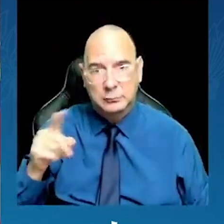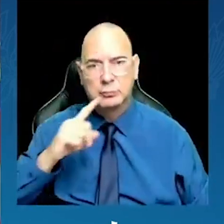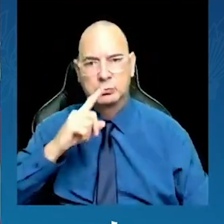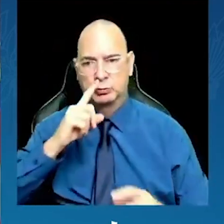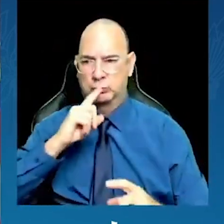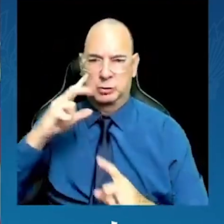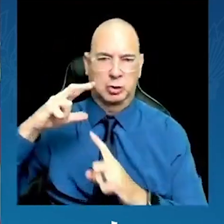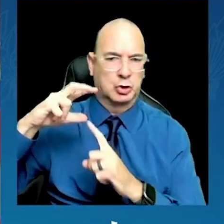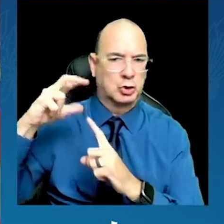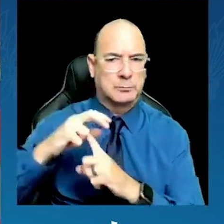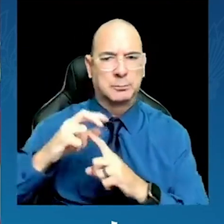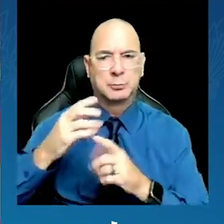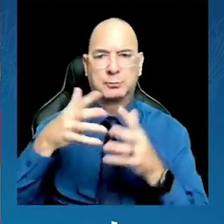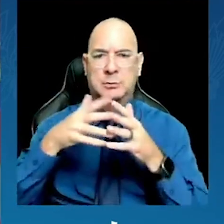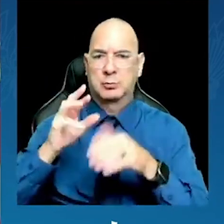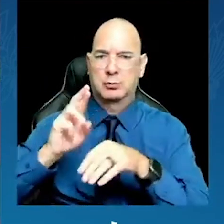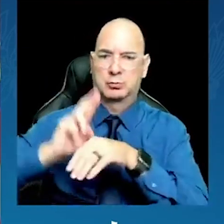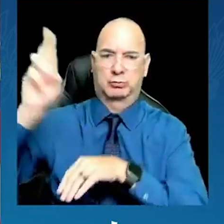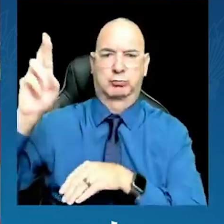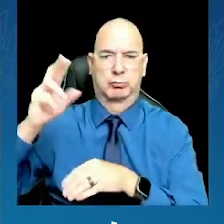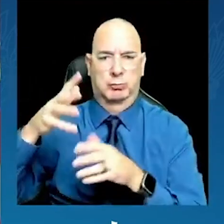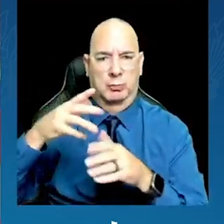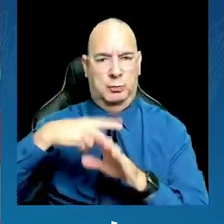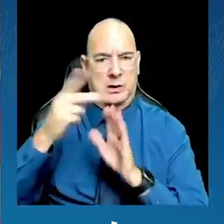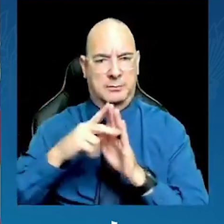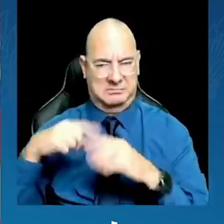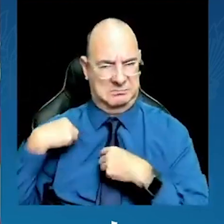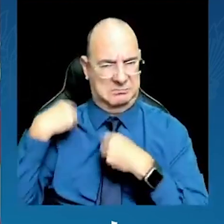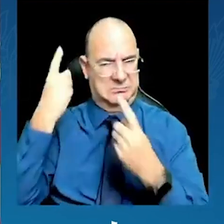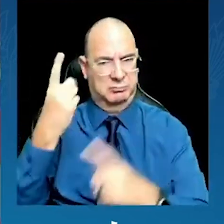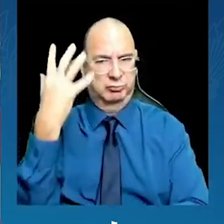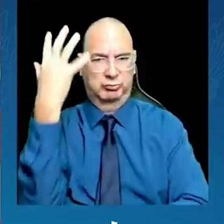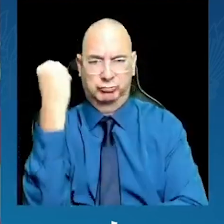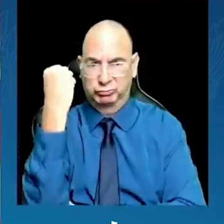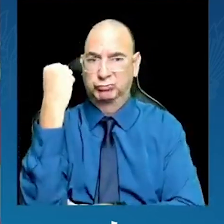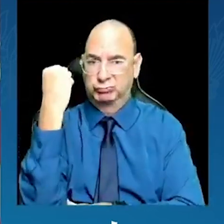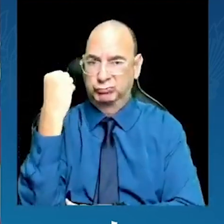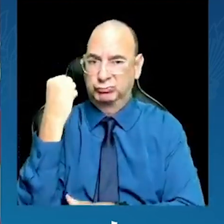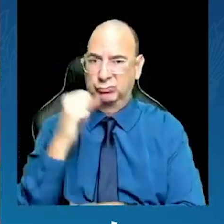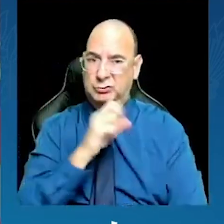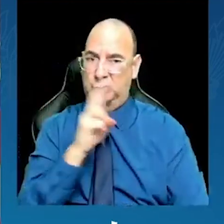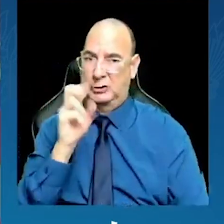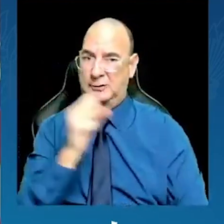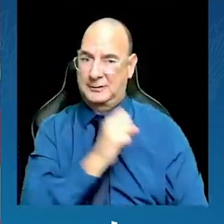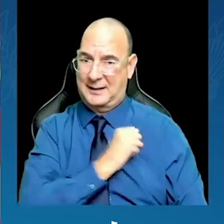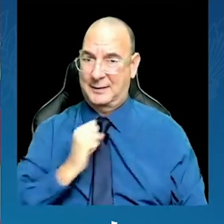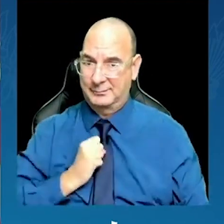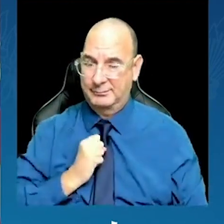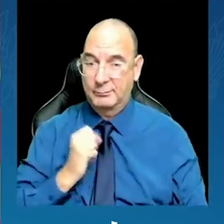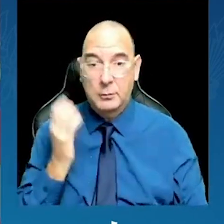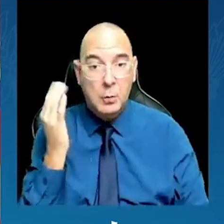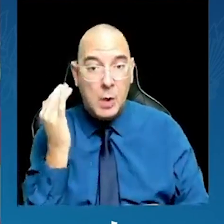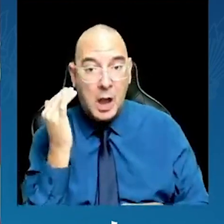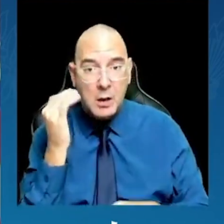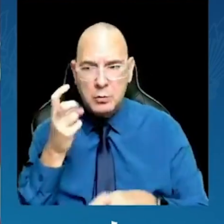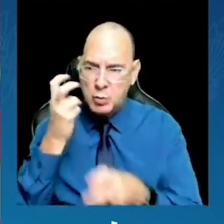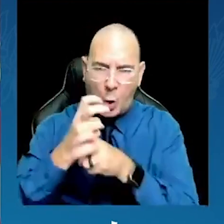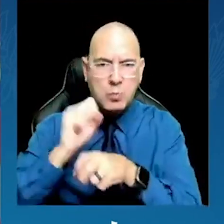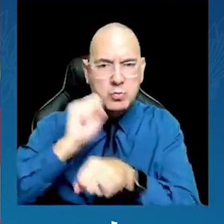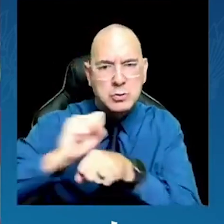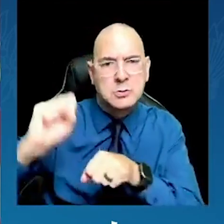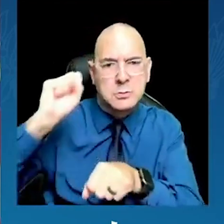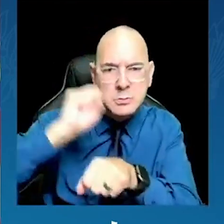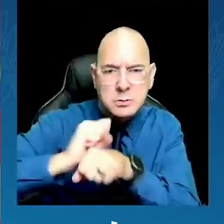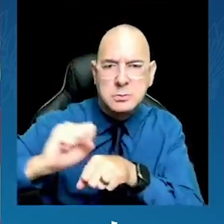his days in the United States Senate, and because of the hard work and ingenuity of thousands